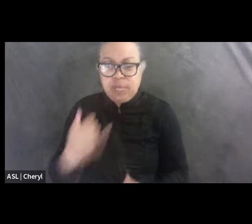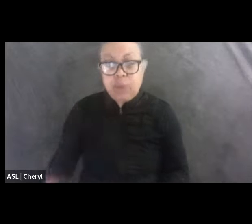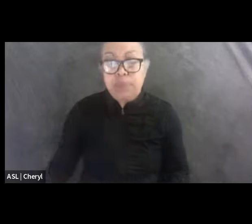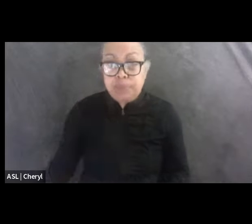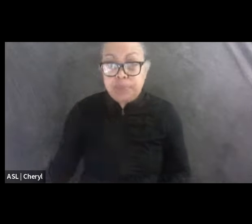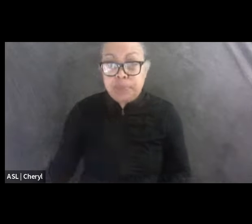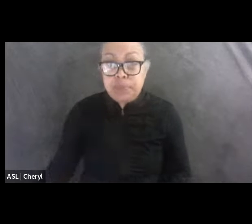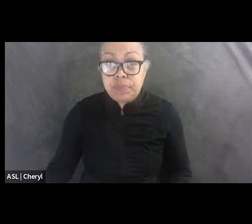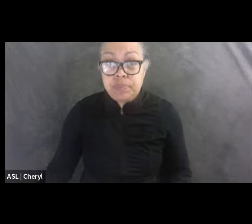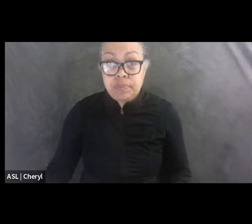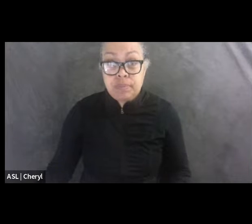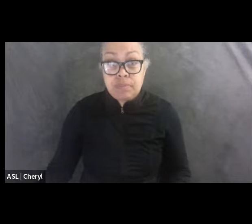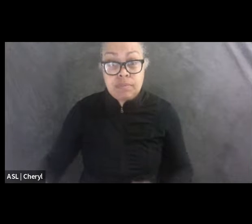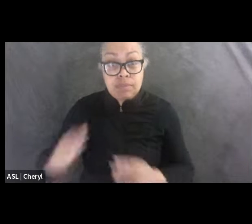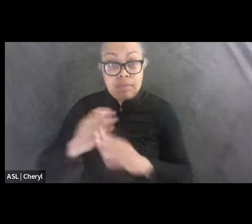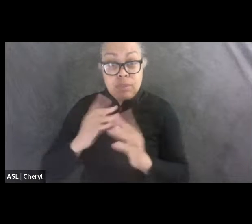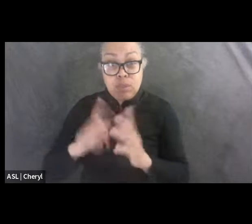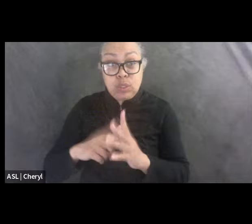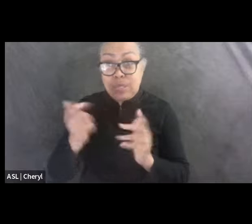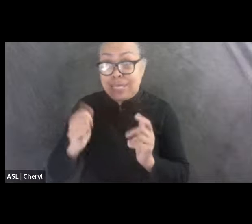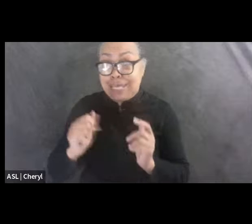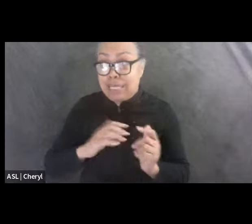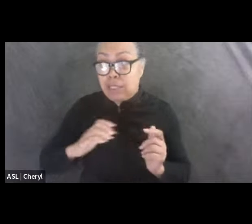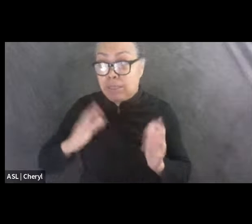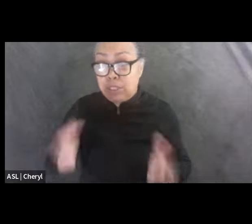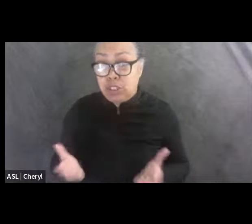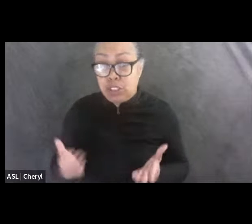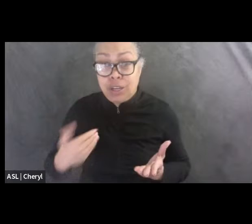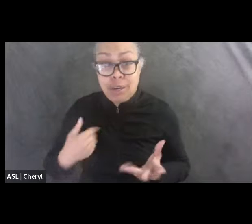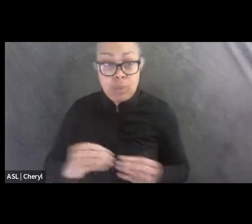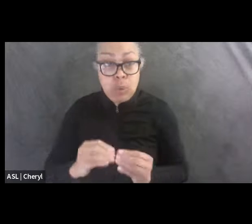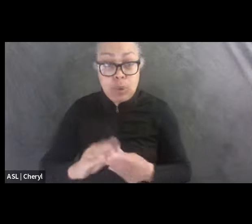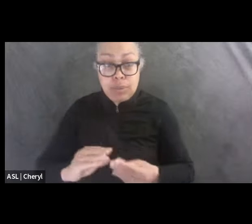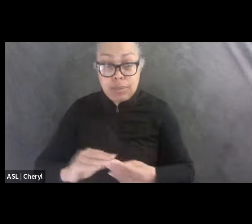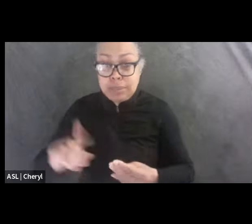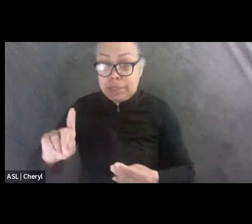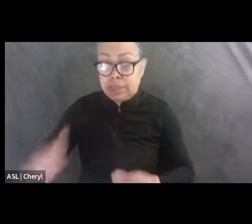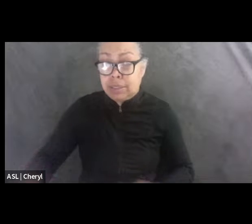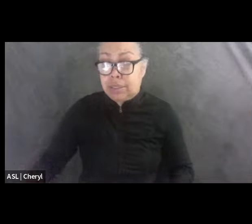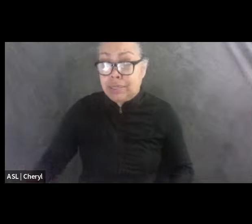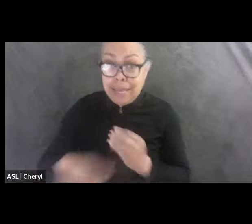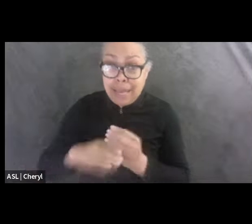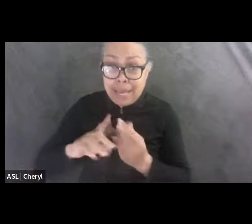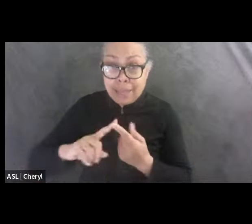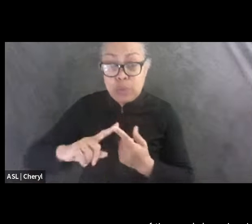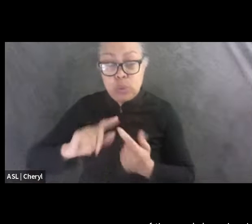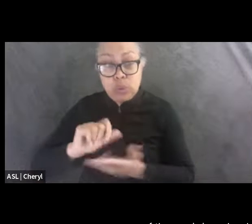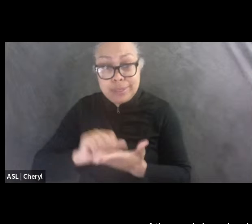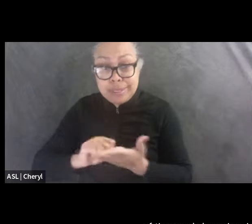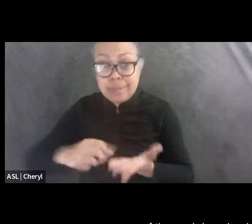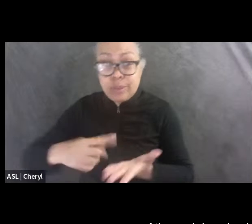So before I begin, do any of the commissioners here have anything else they want to add to the agenda or discuss?